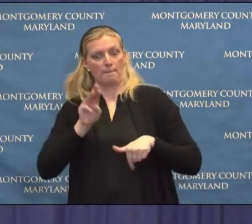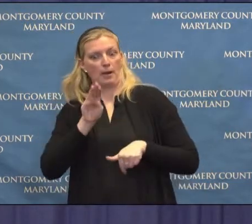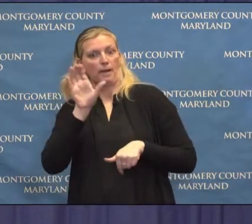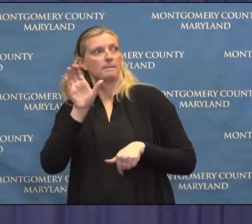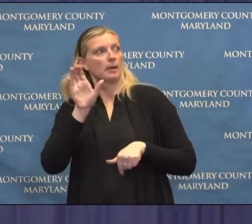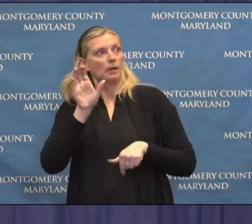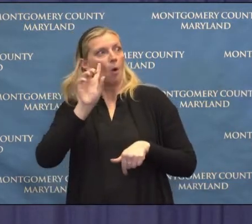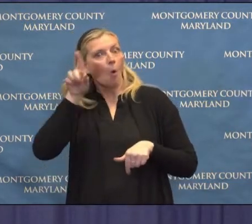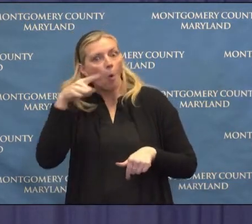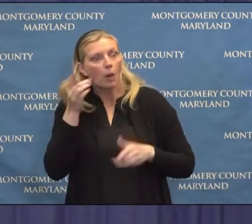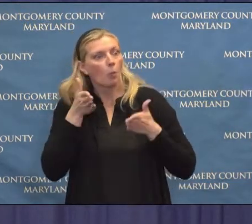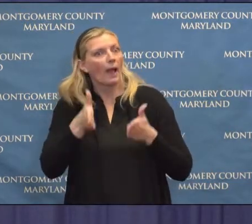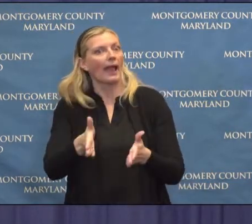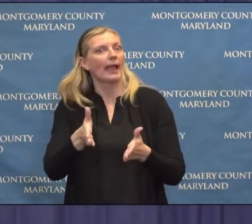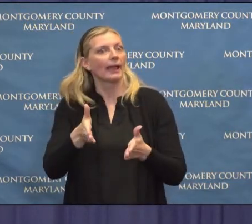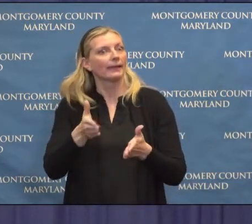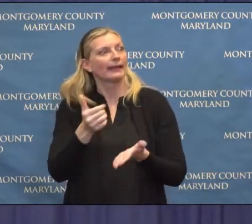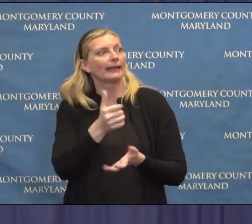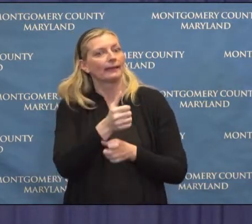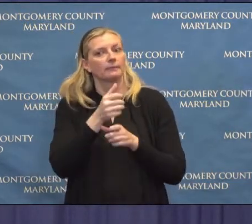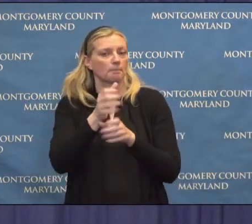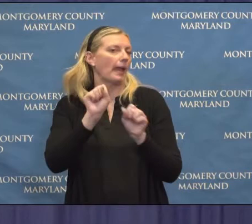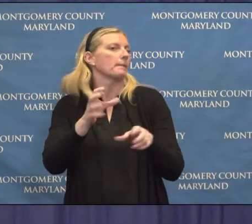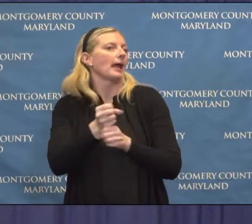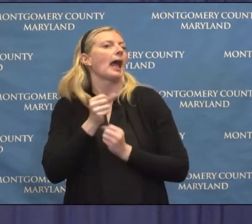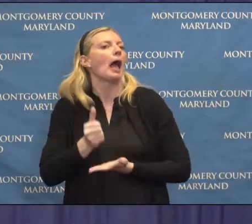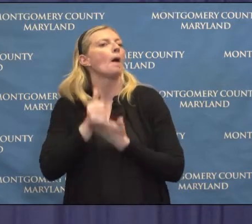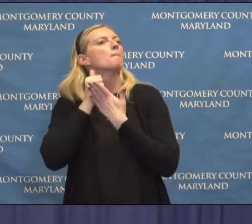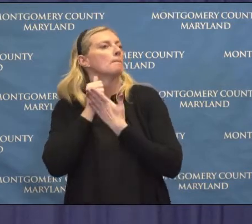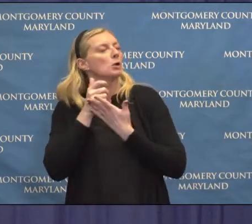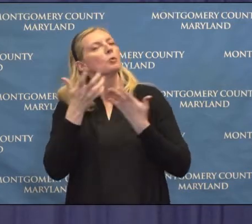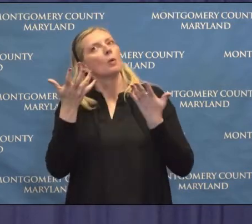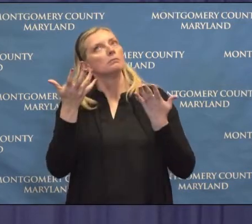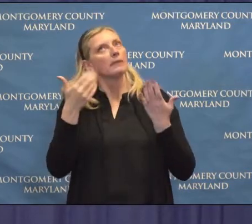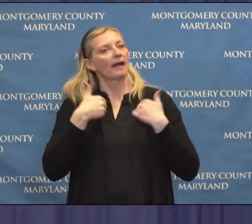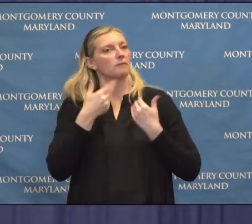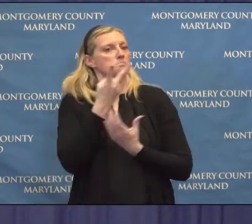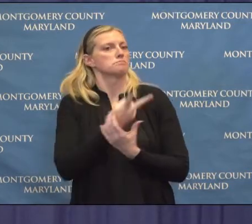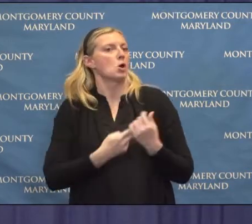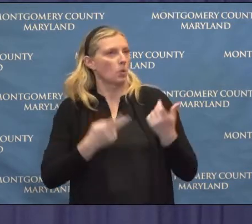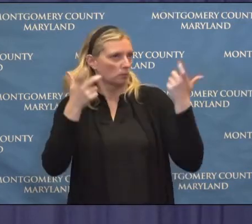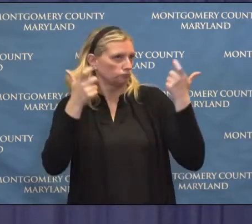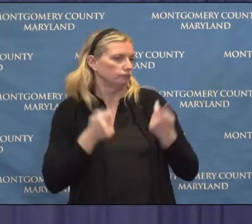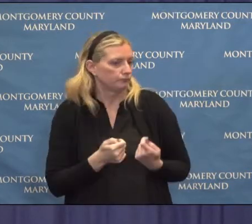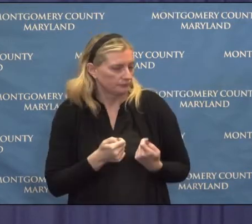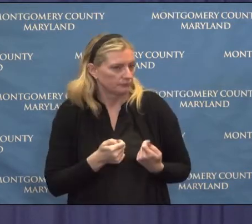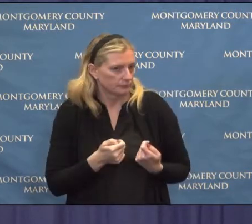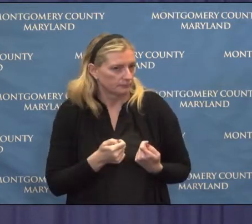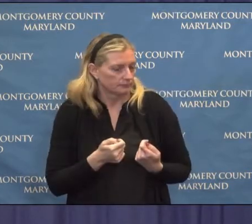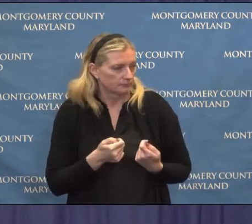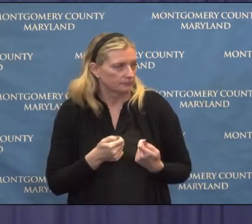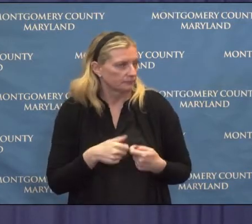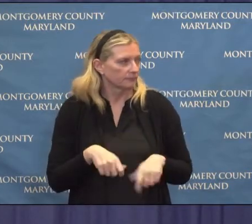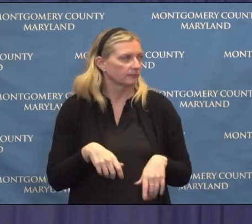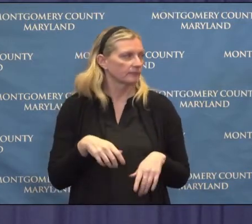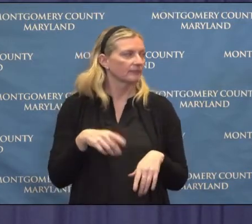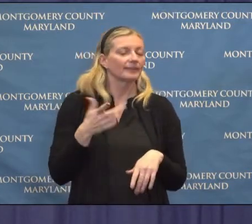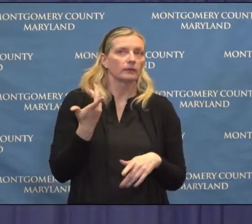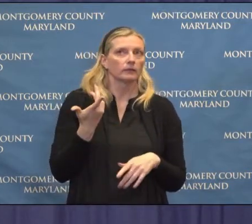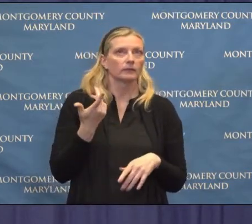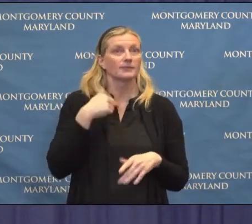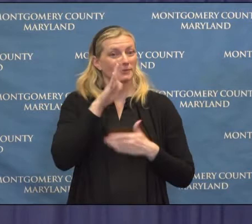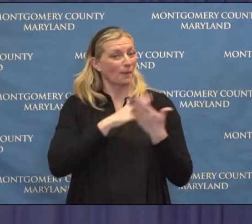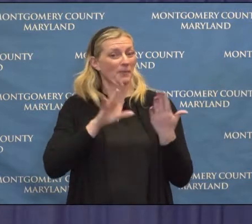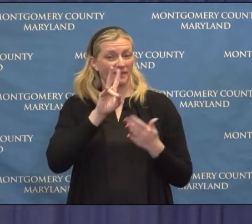mean, I know a couple of businesses who alone 2 months worth of lost rent would have been more than $75,000, or having to